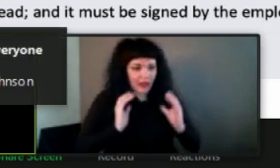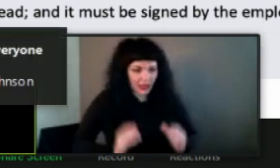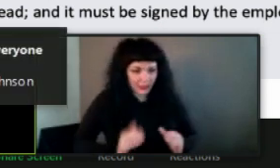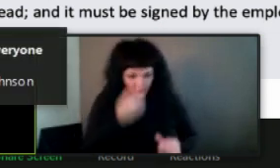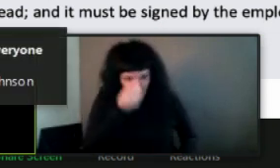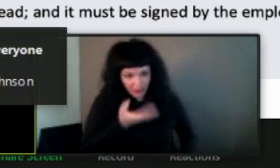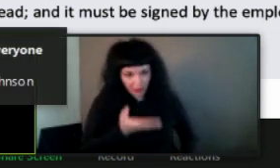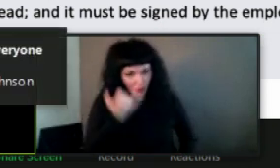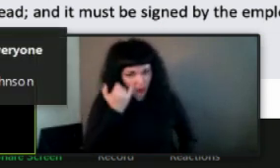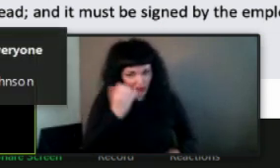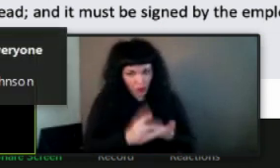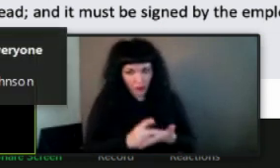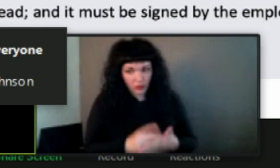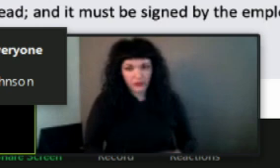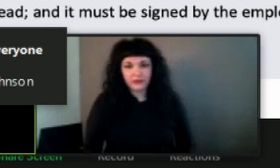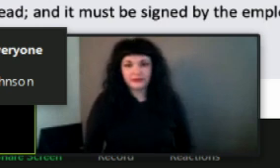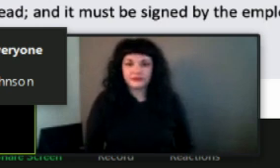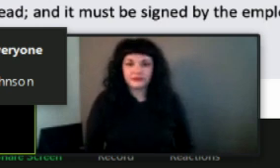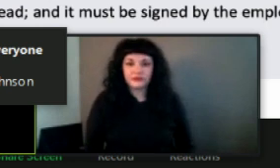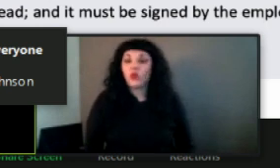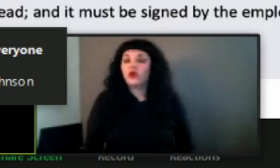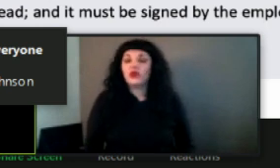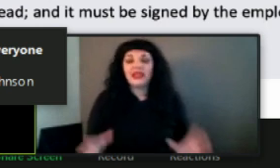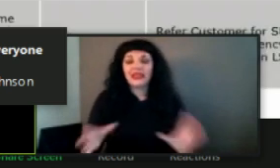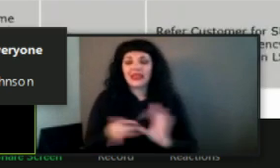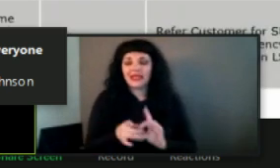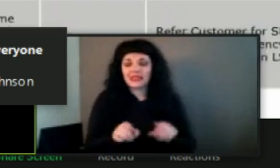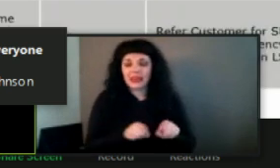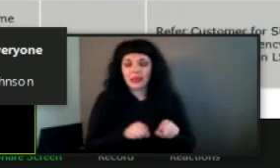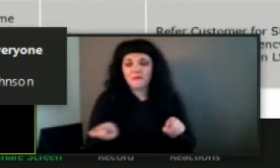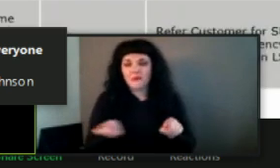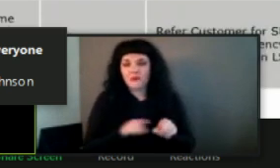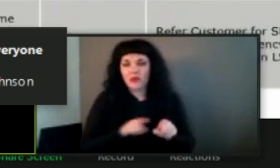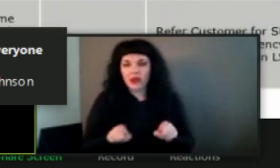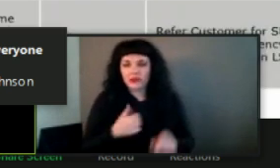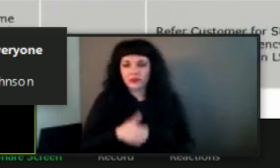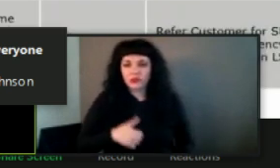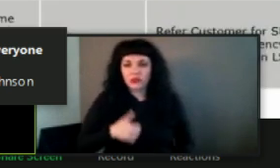Oh, and the link's at the bottom, I'm sorry. Next page.